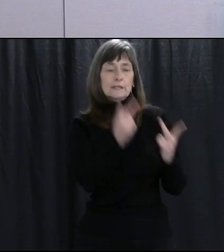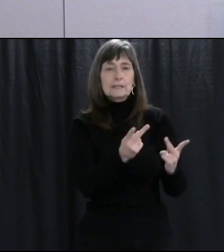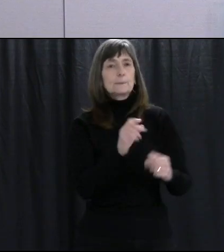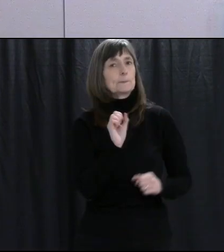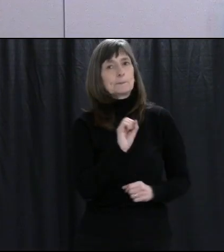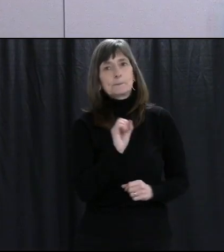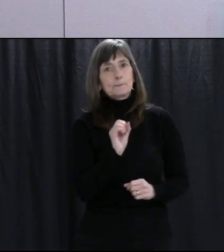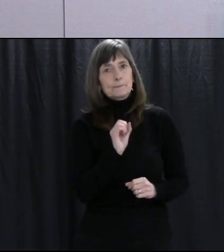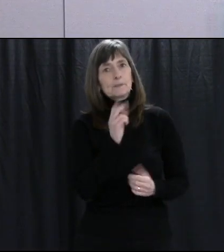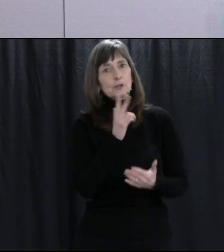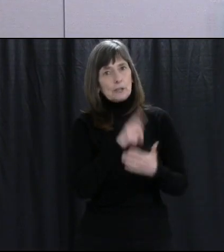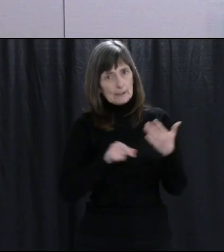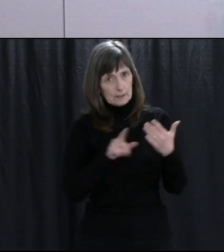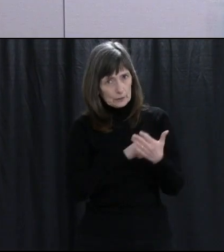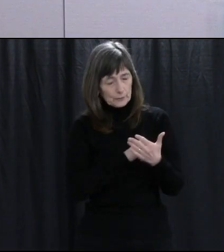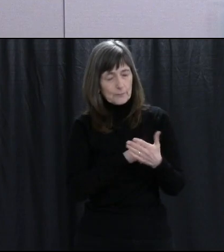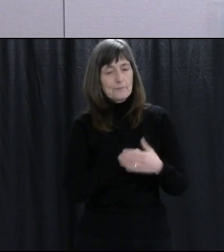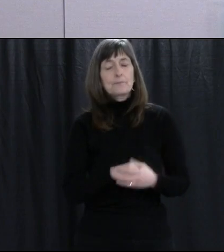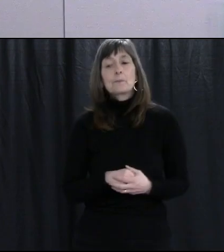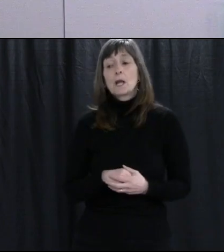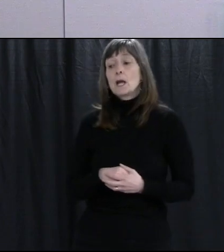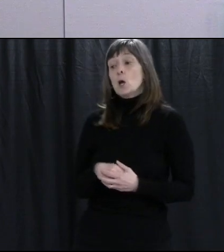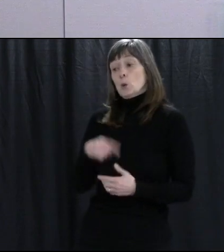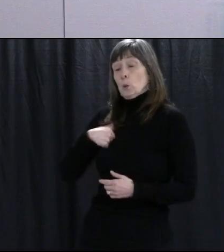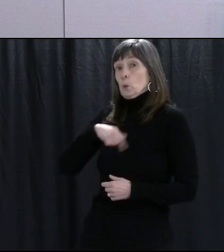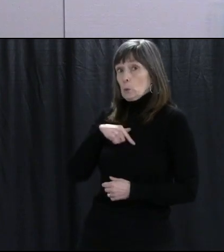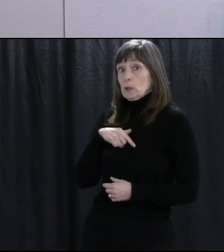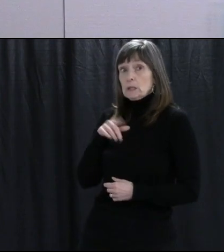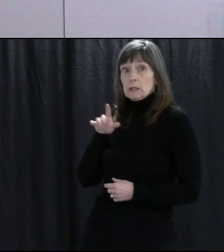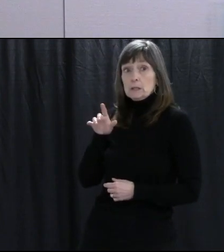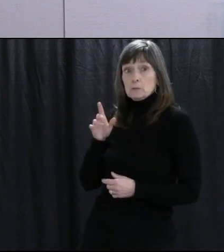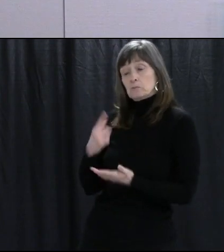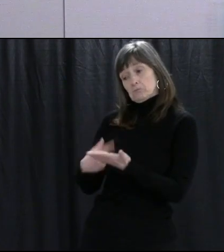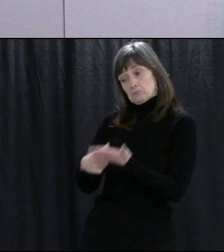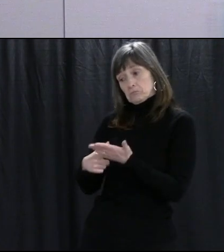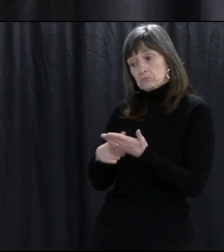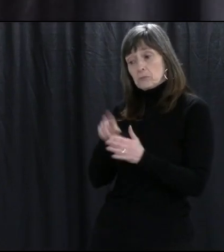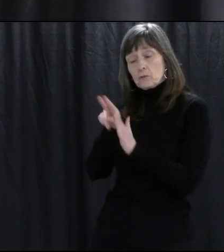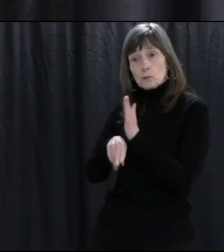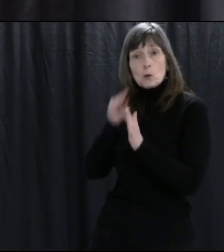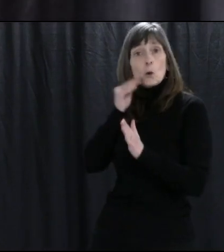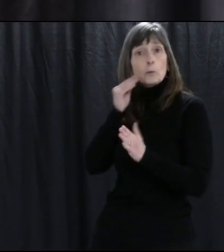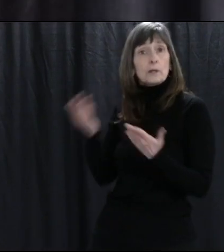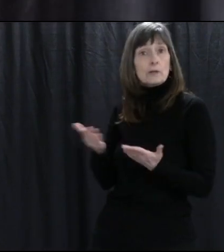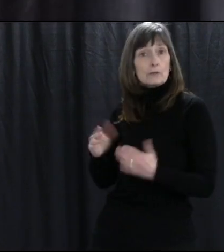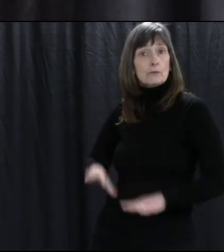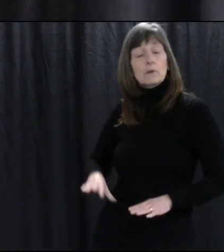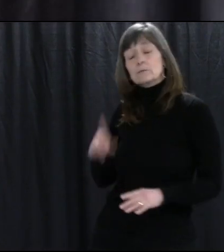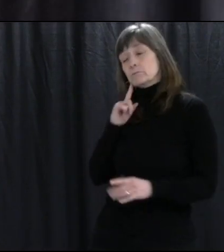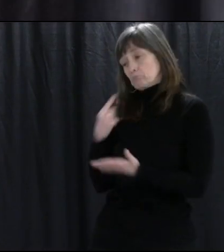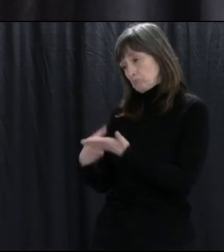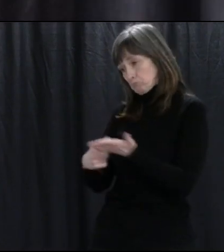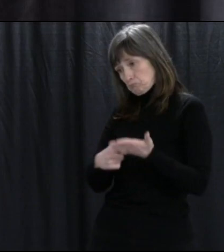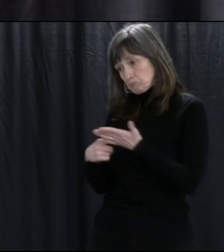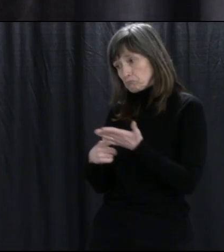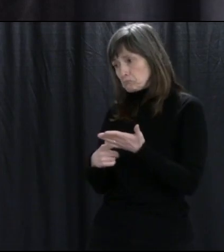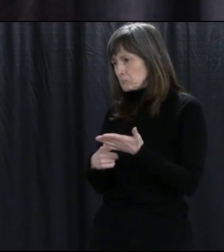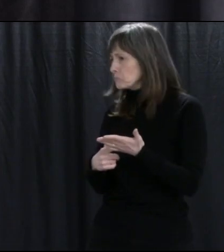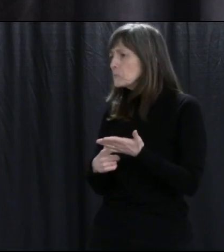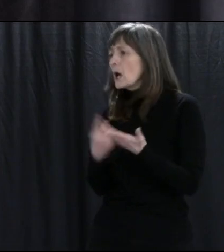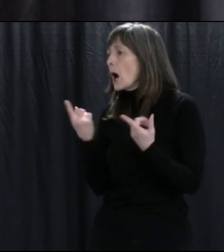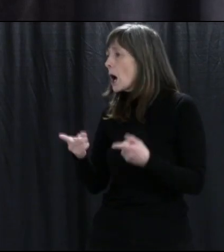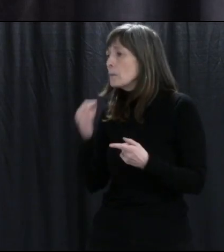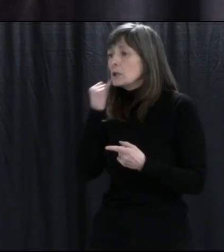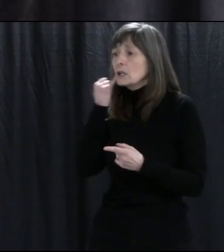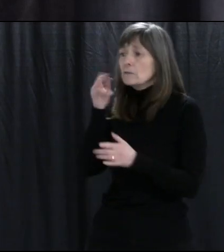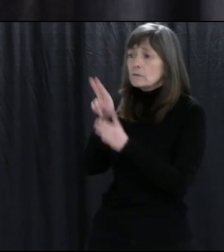with the funeral homes organisation in the event they had to look after someone who'd passed